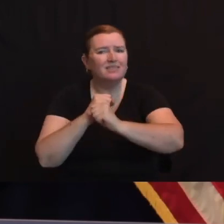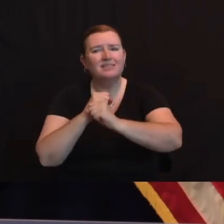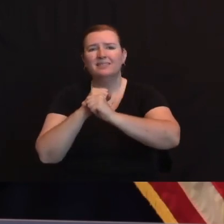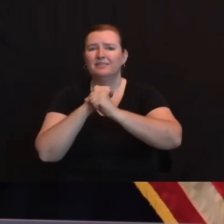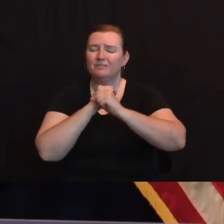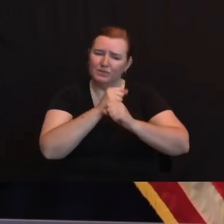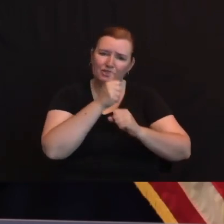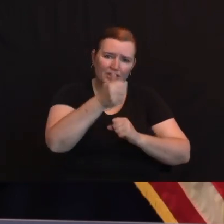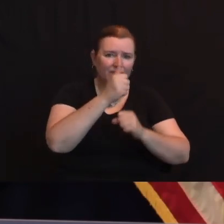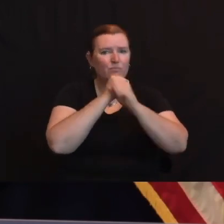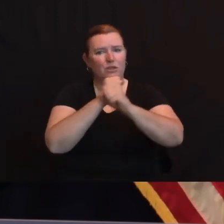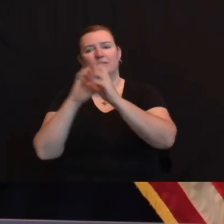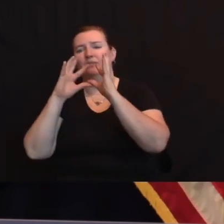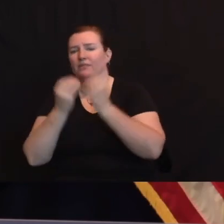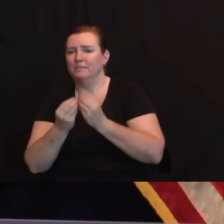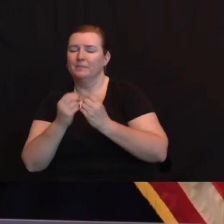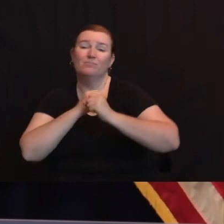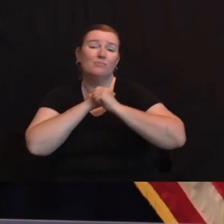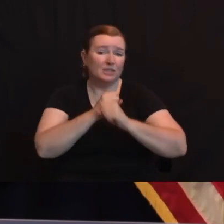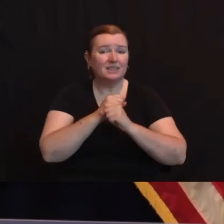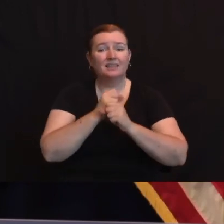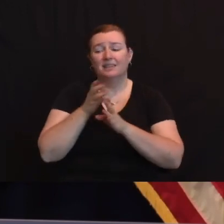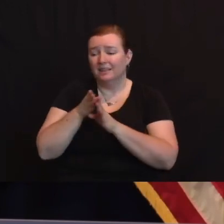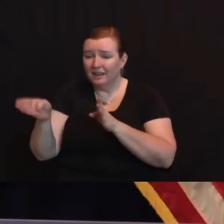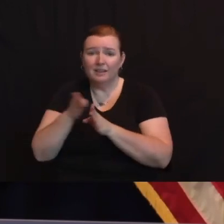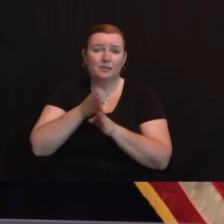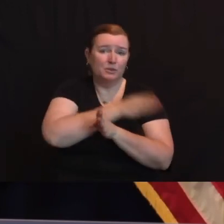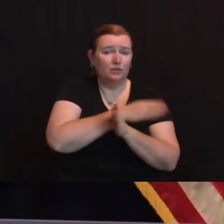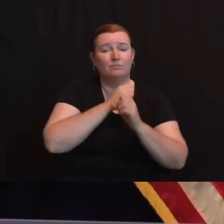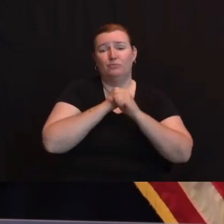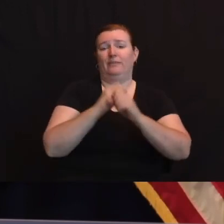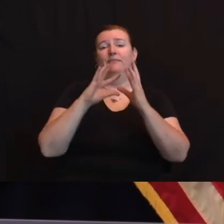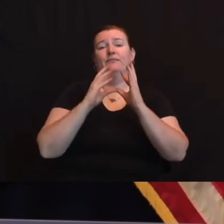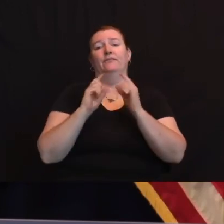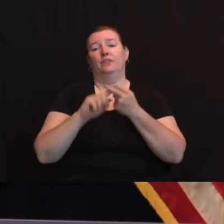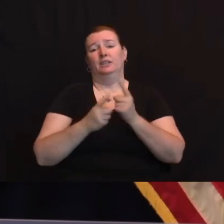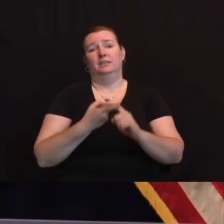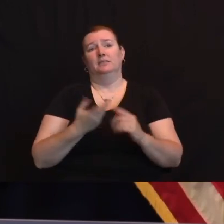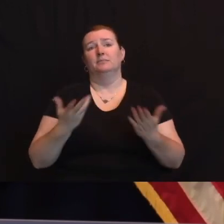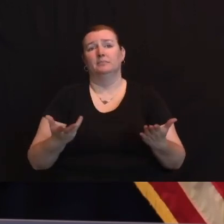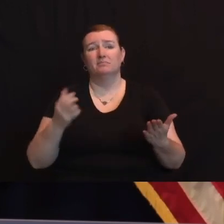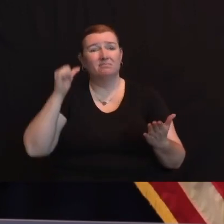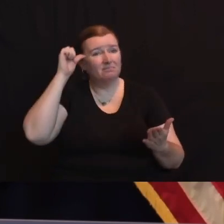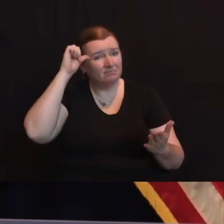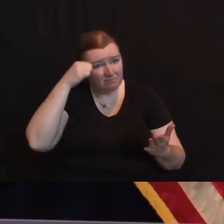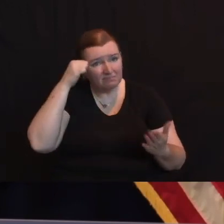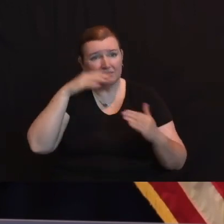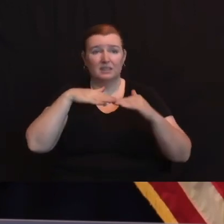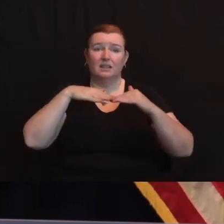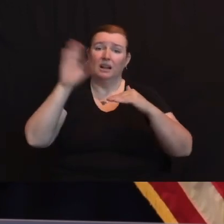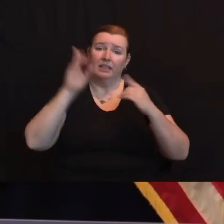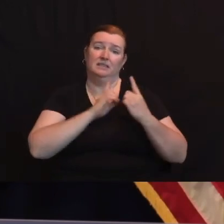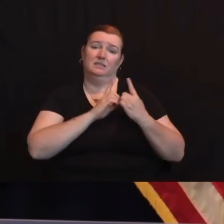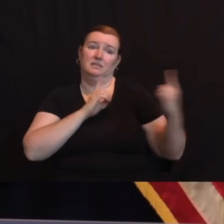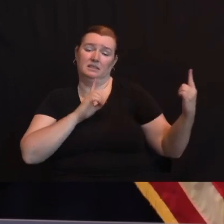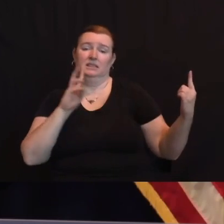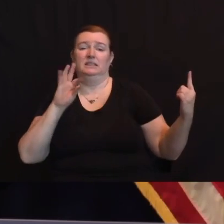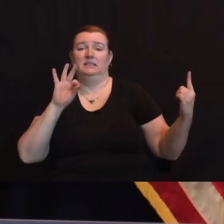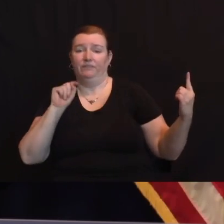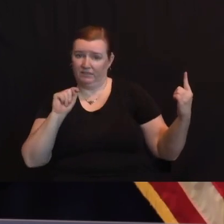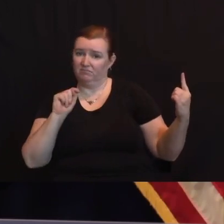our friends, our loved ones, and our neighbors. Stay at least 6 feet, about 2 arms length, apart from